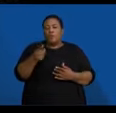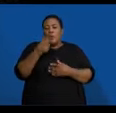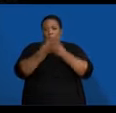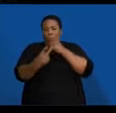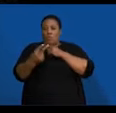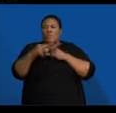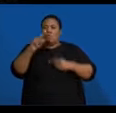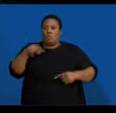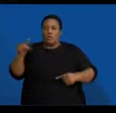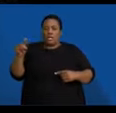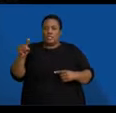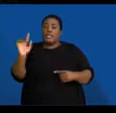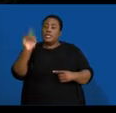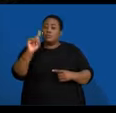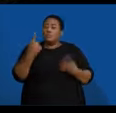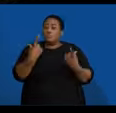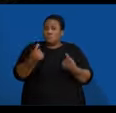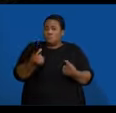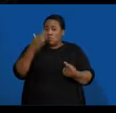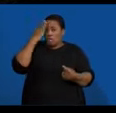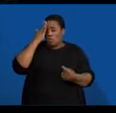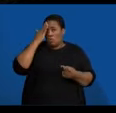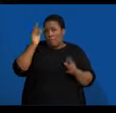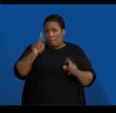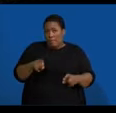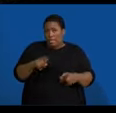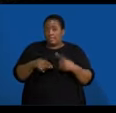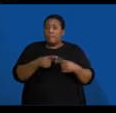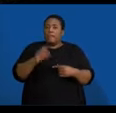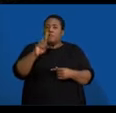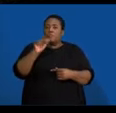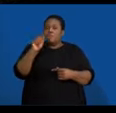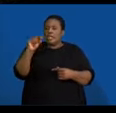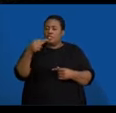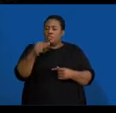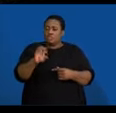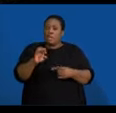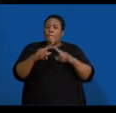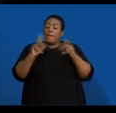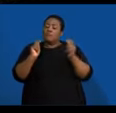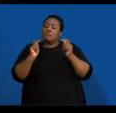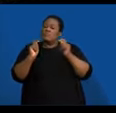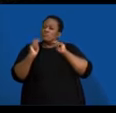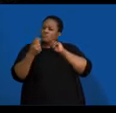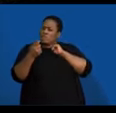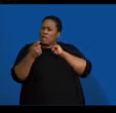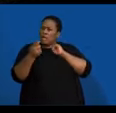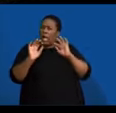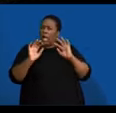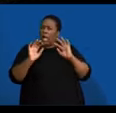much correct, please. So that's what you need to know about the range. How does the range change? It changes when you